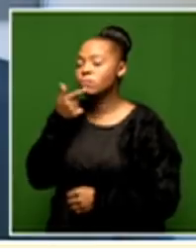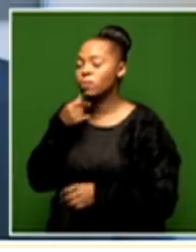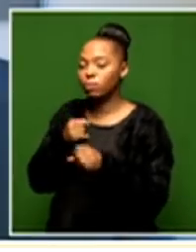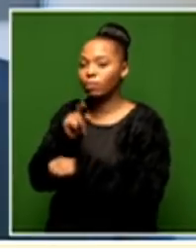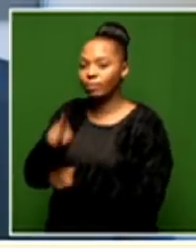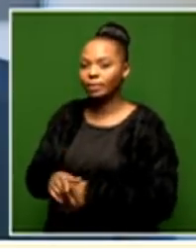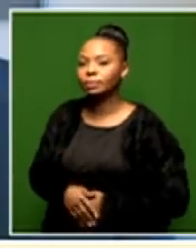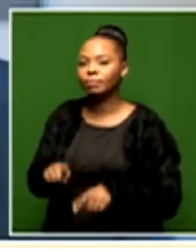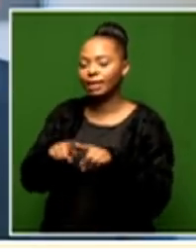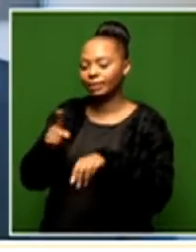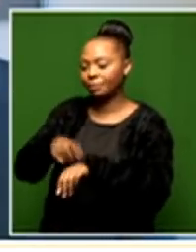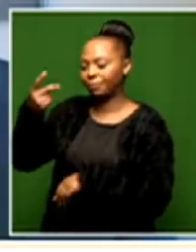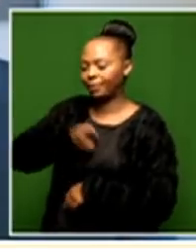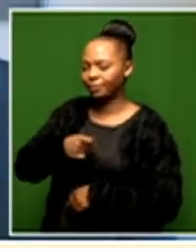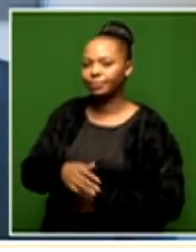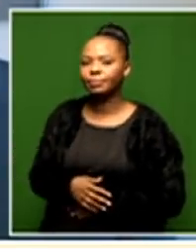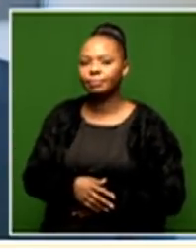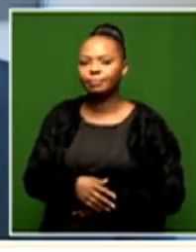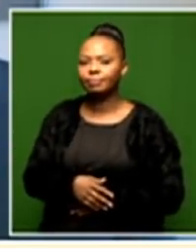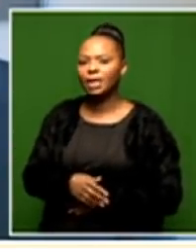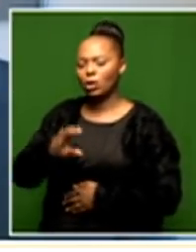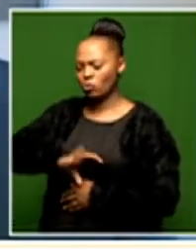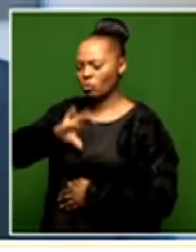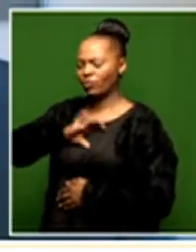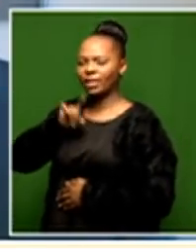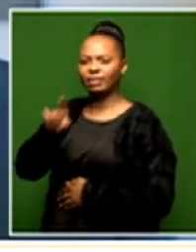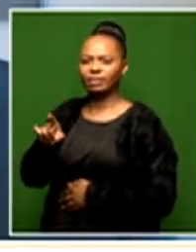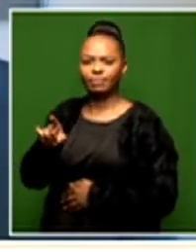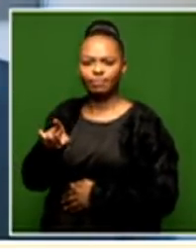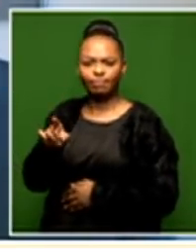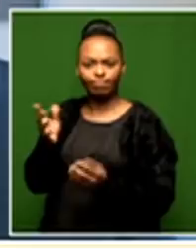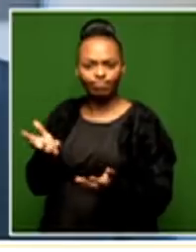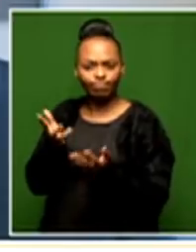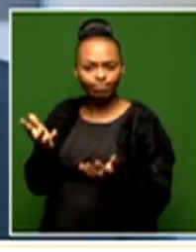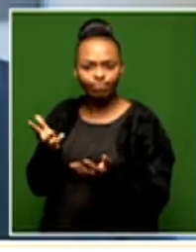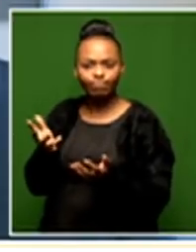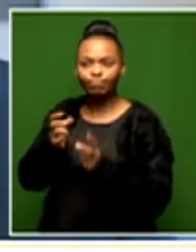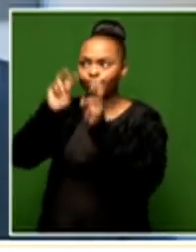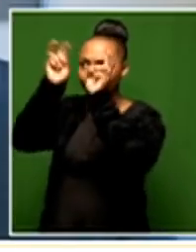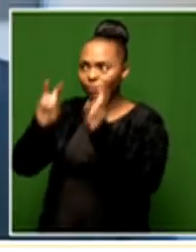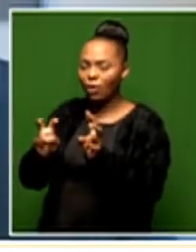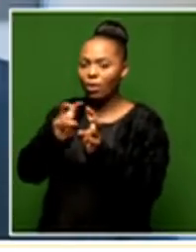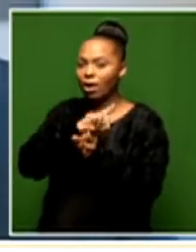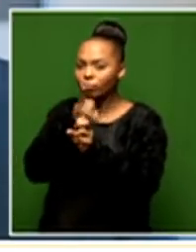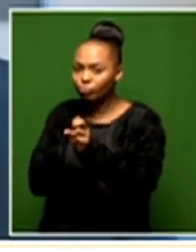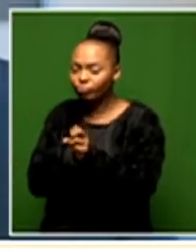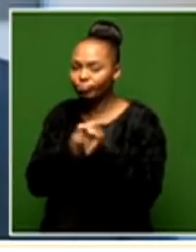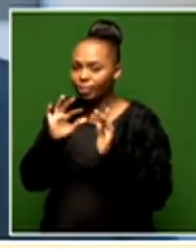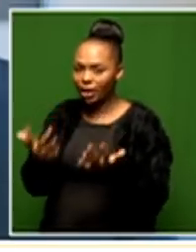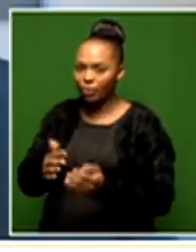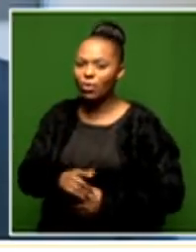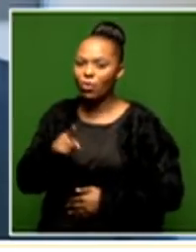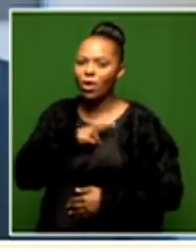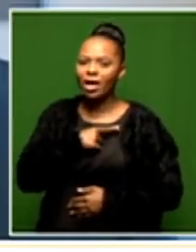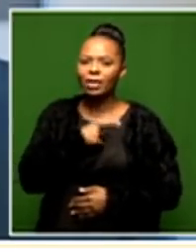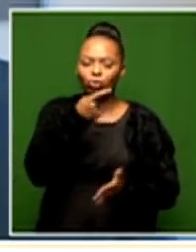Dr. Labson, but I just want to put this to you. How confident are you about the power capacity overall? Because it's one thing to talk about